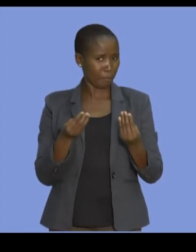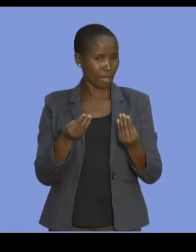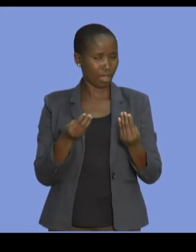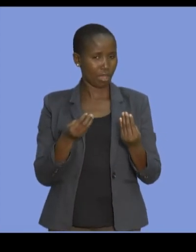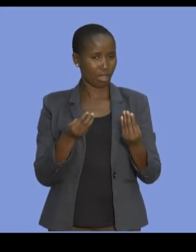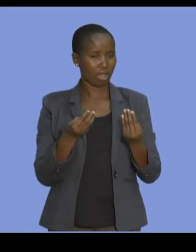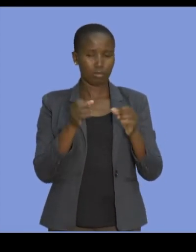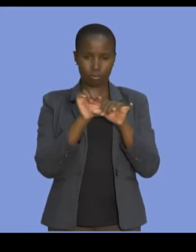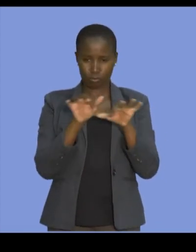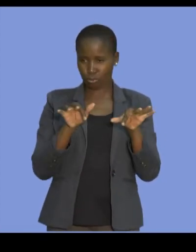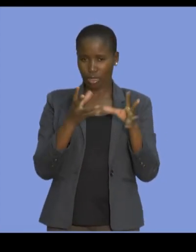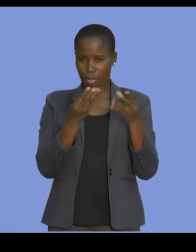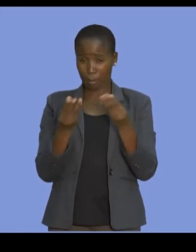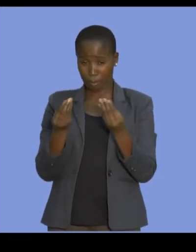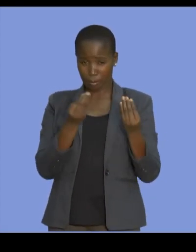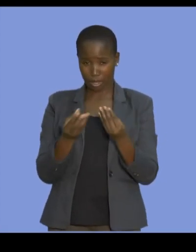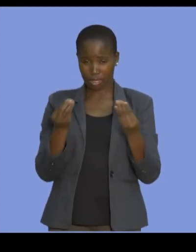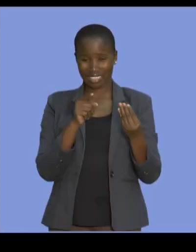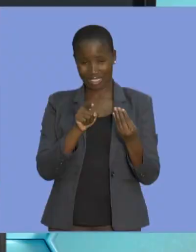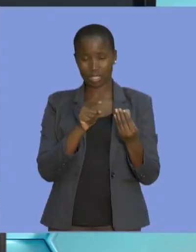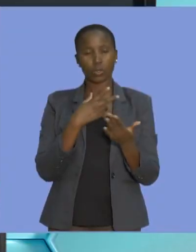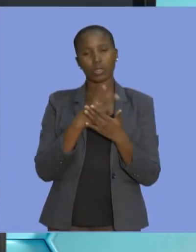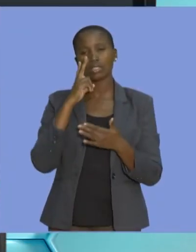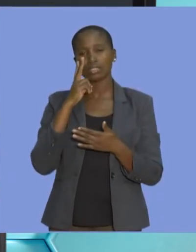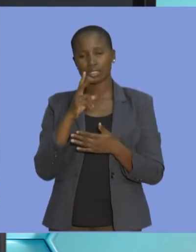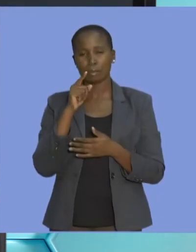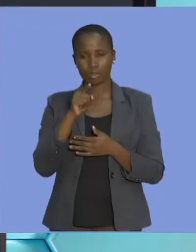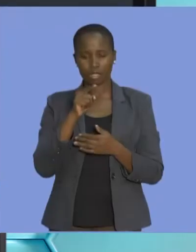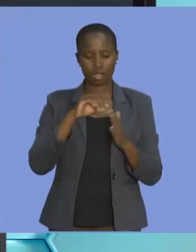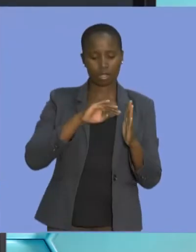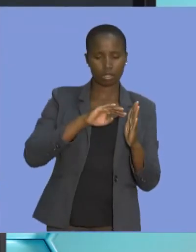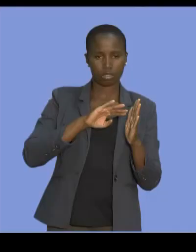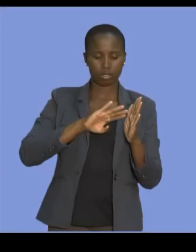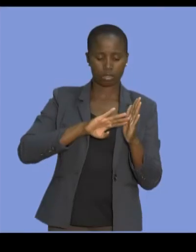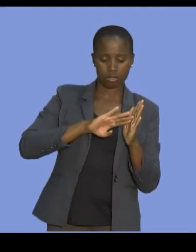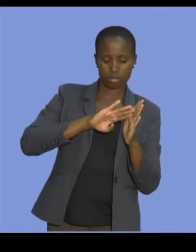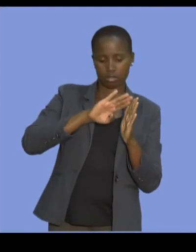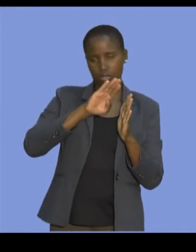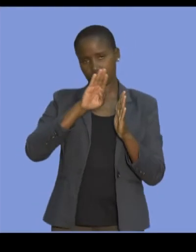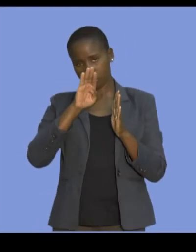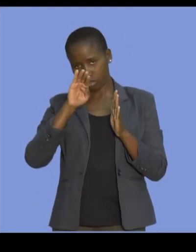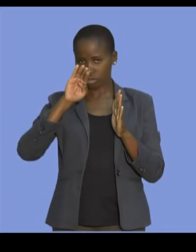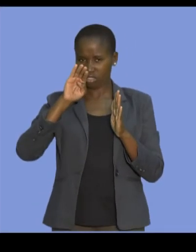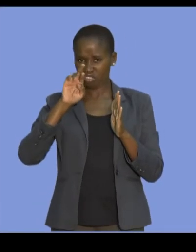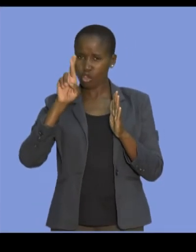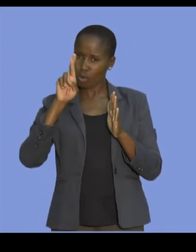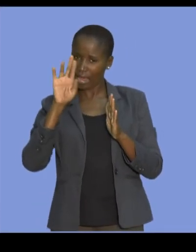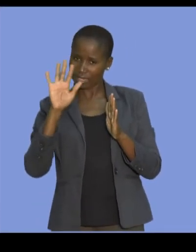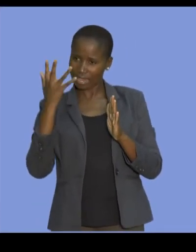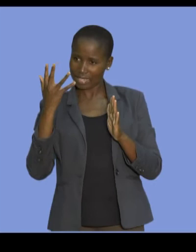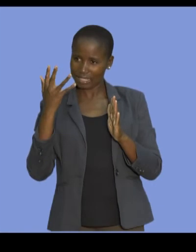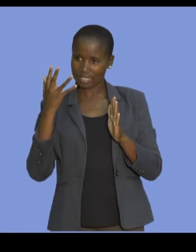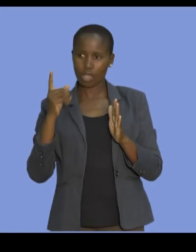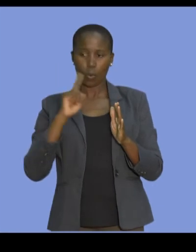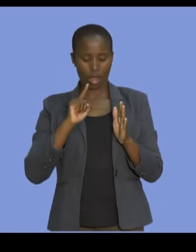that? We can see this is skewed to the right. I mean, this area is bigger than that area. Does